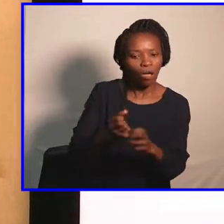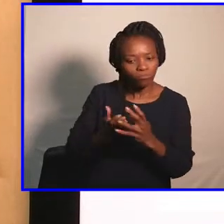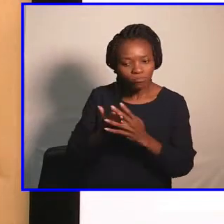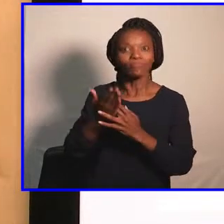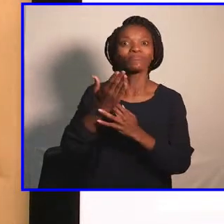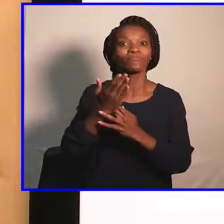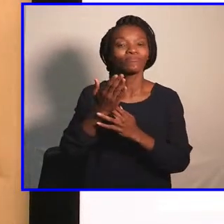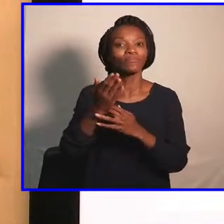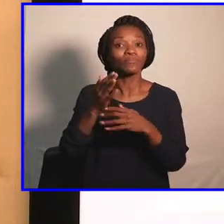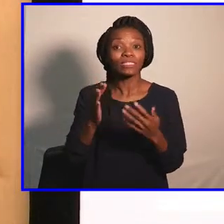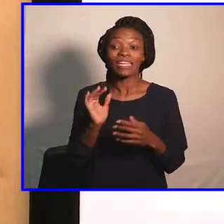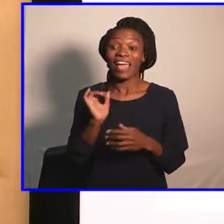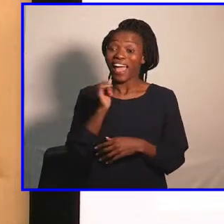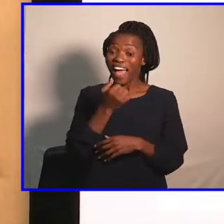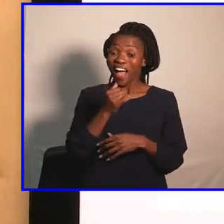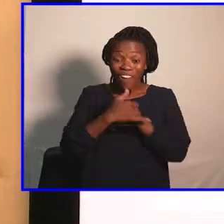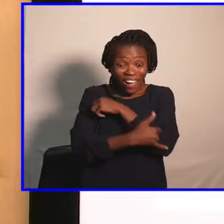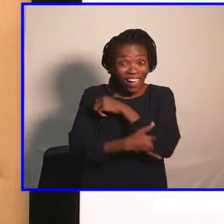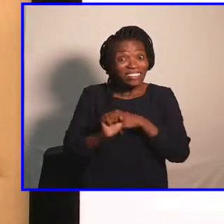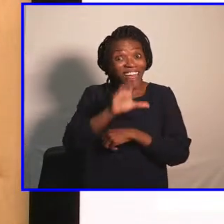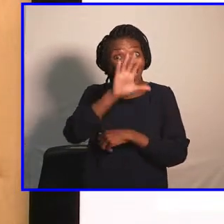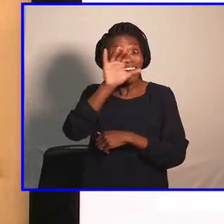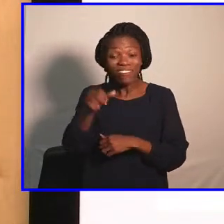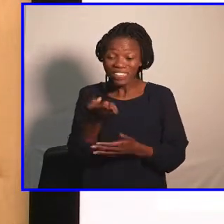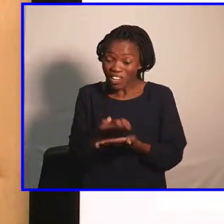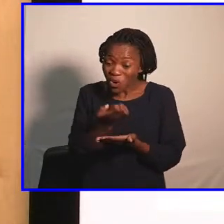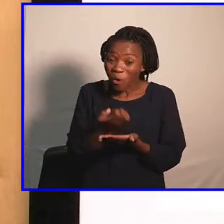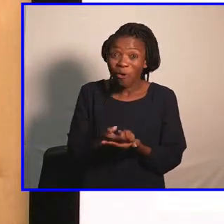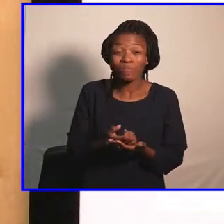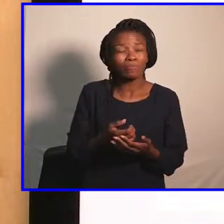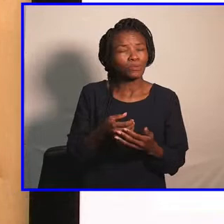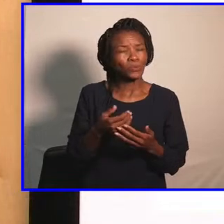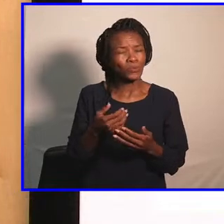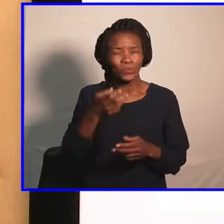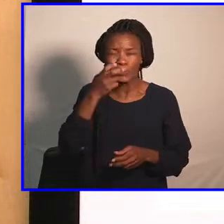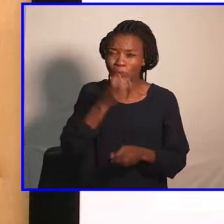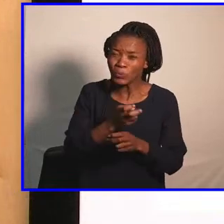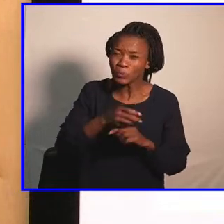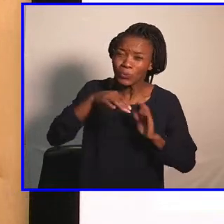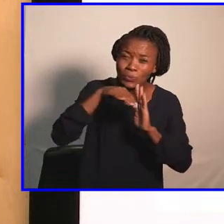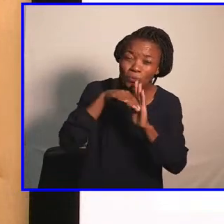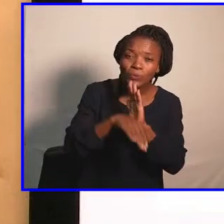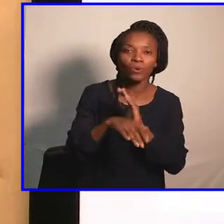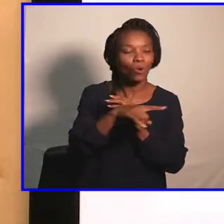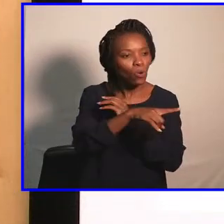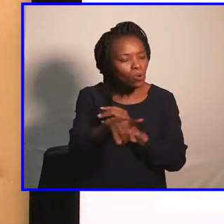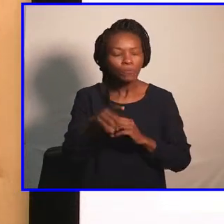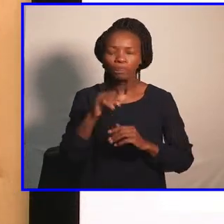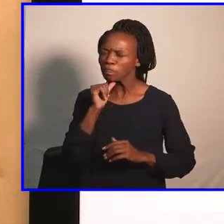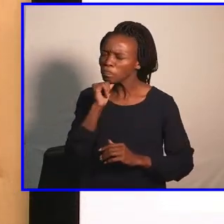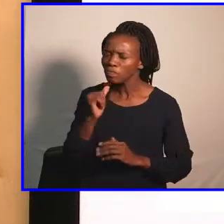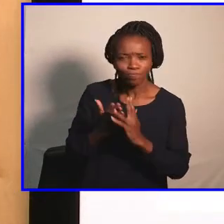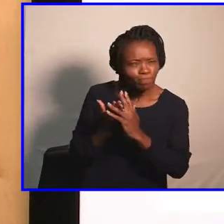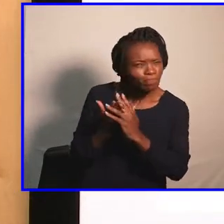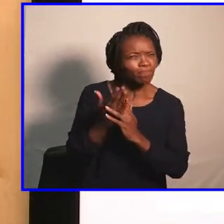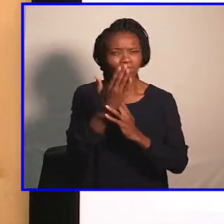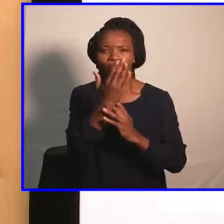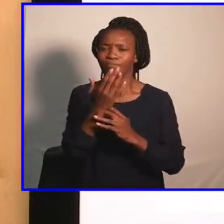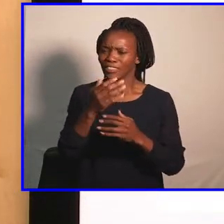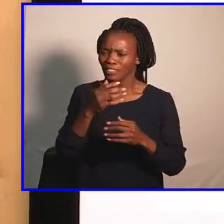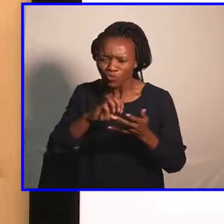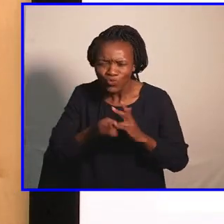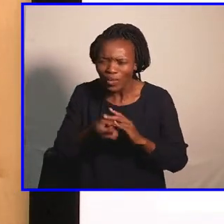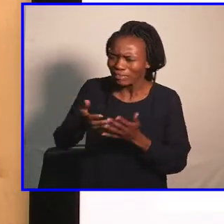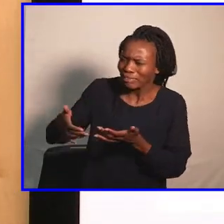Our country's economic difficulties, you're working through that and trying all ways to find those rands